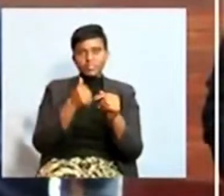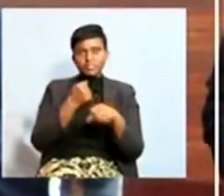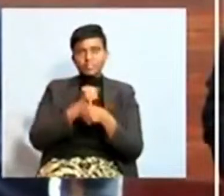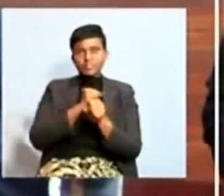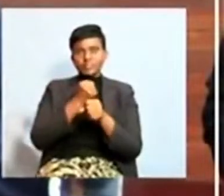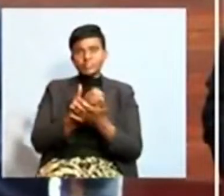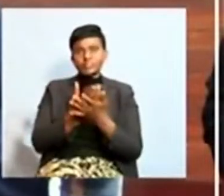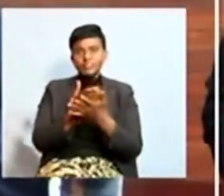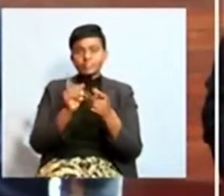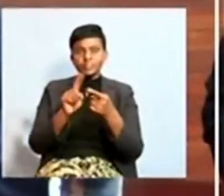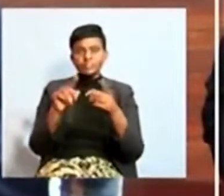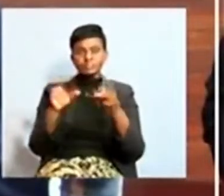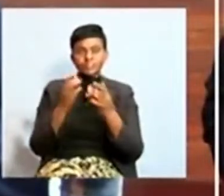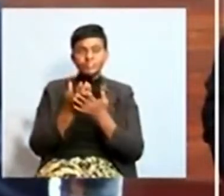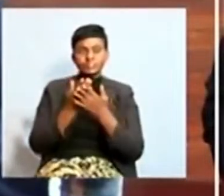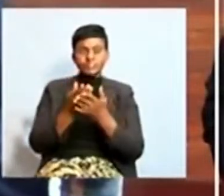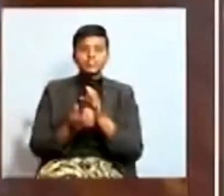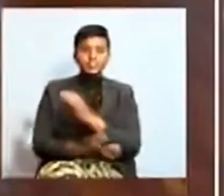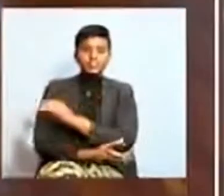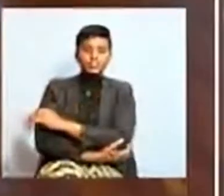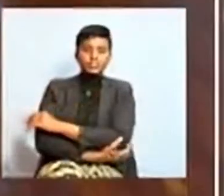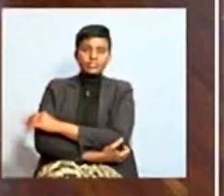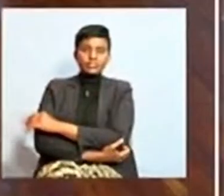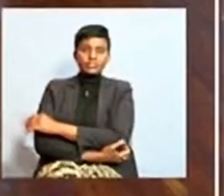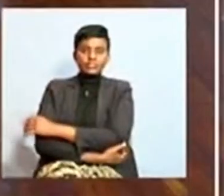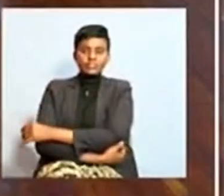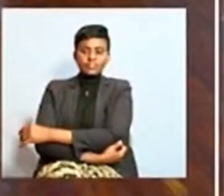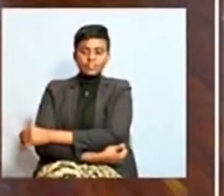submissions to the committee. I submit.